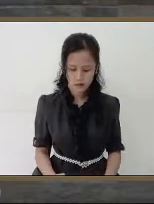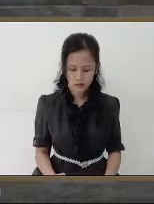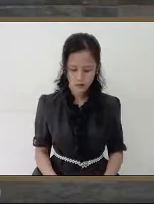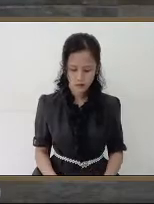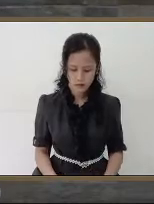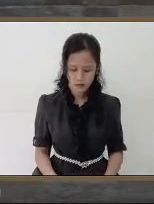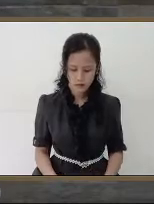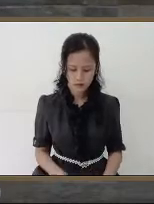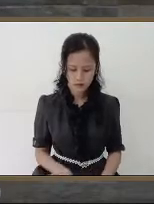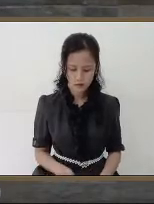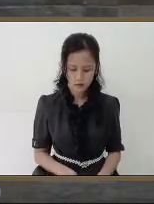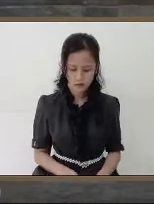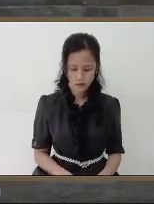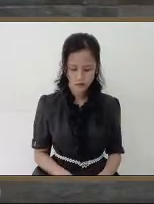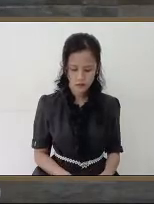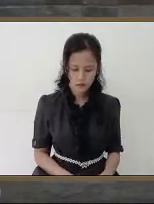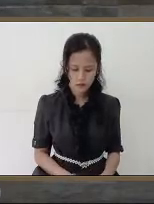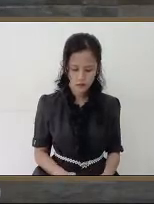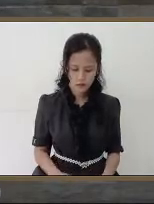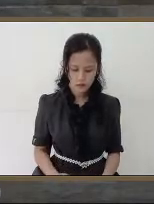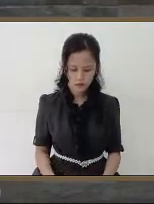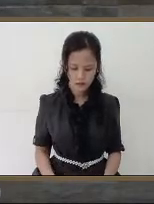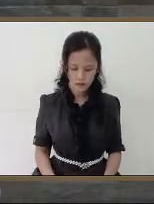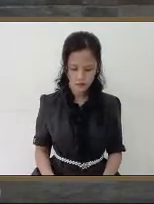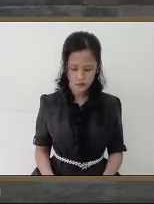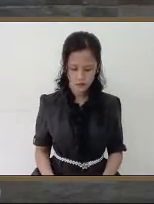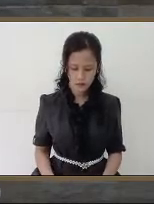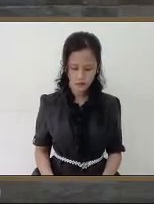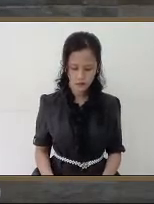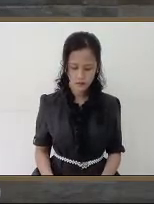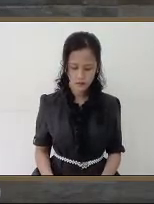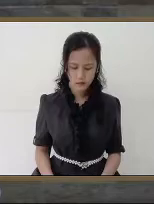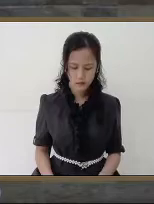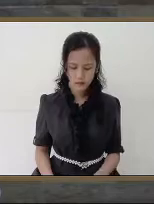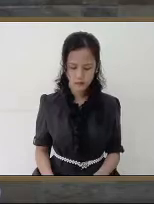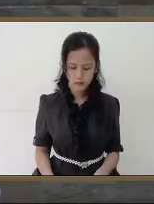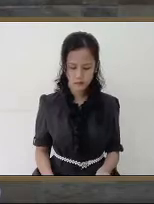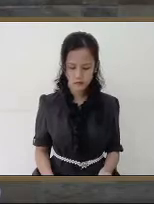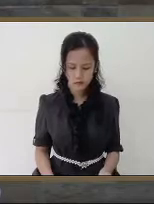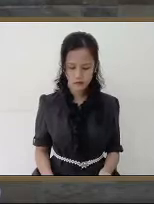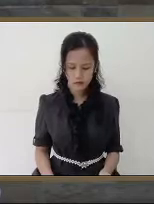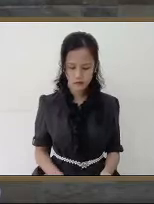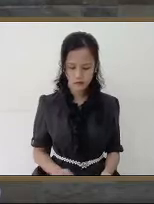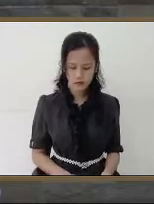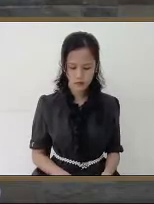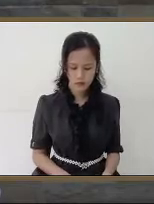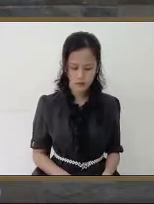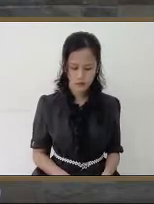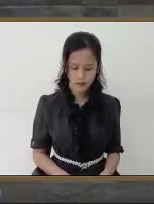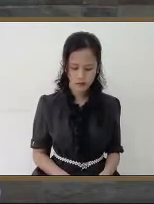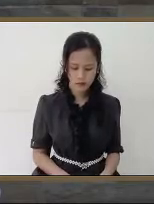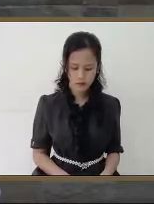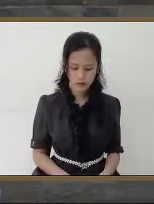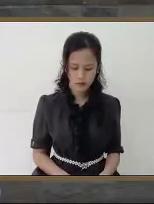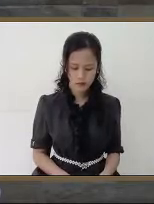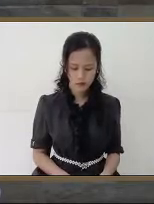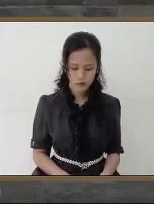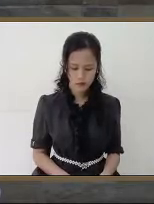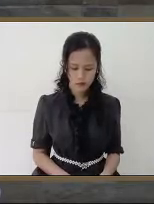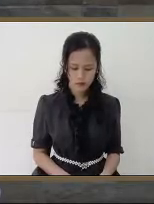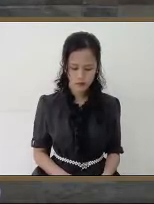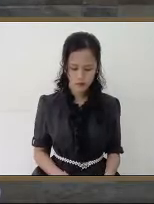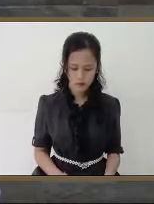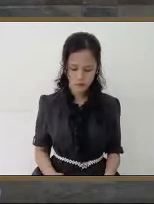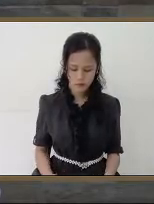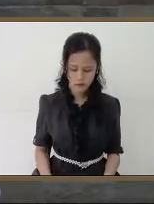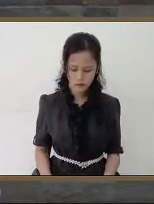the holy seed have mingled themselves with the people of those lands. Take note of that phrase. The